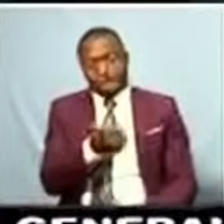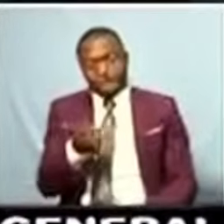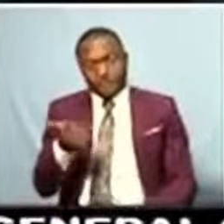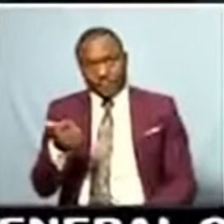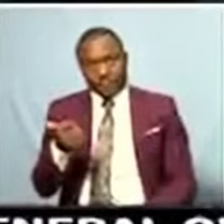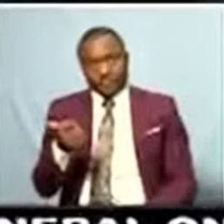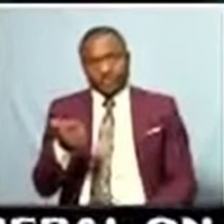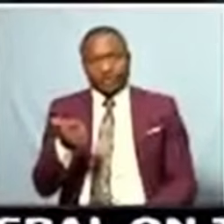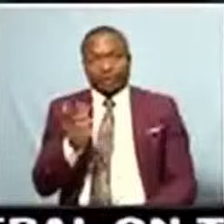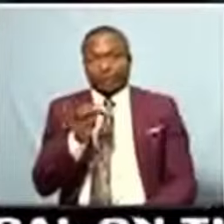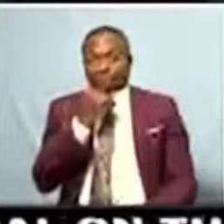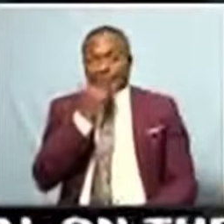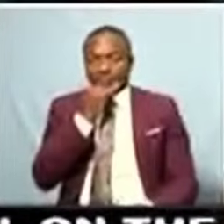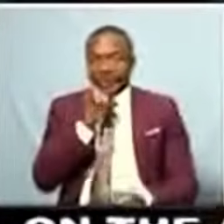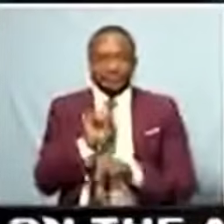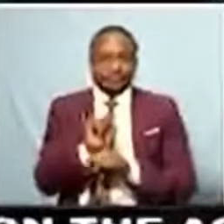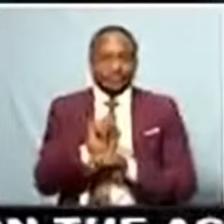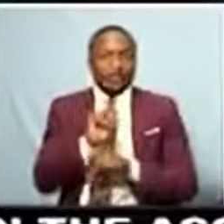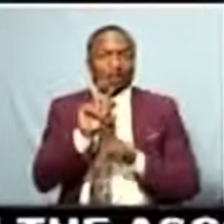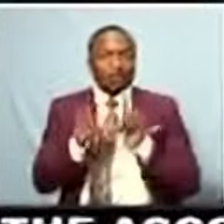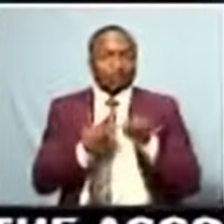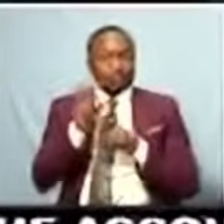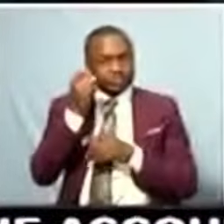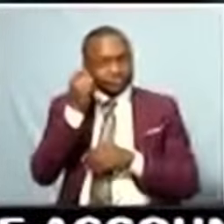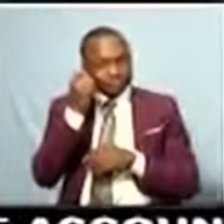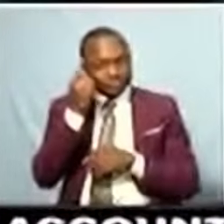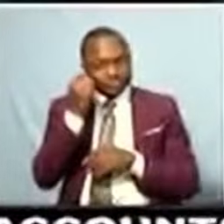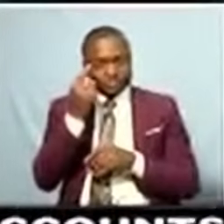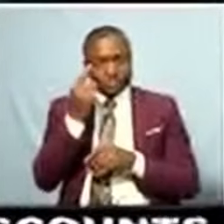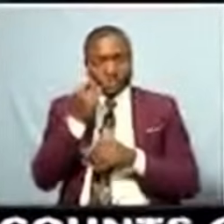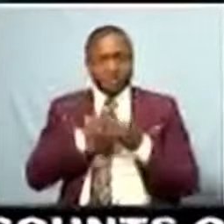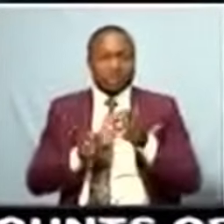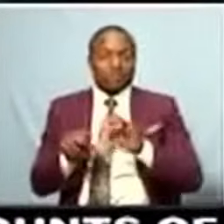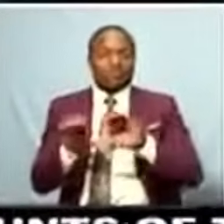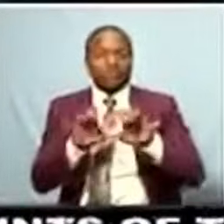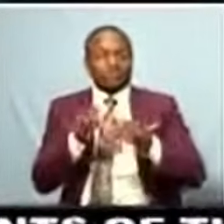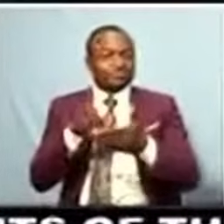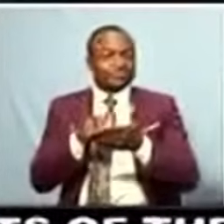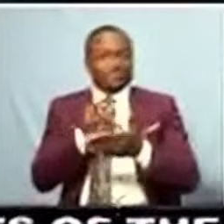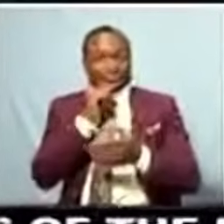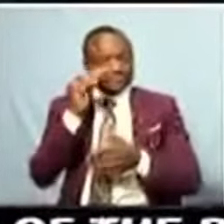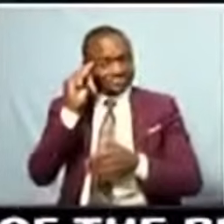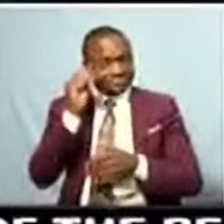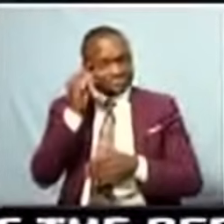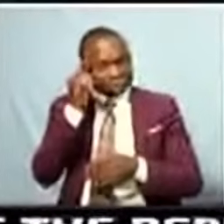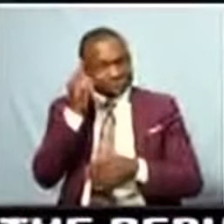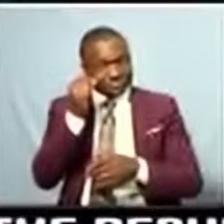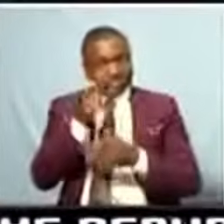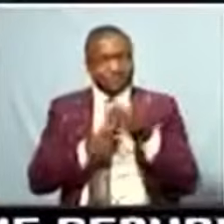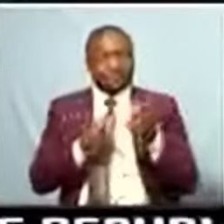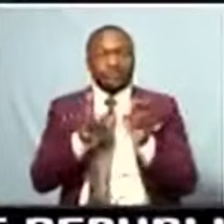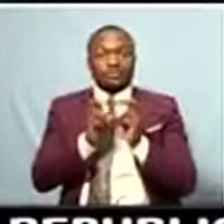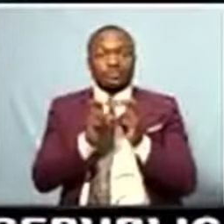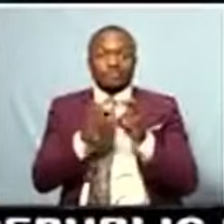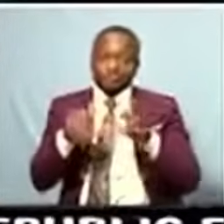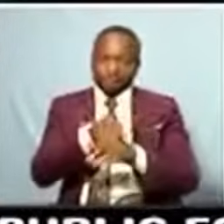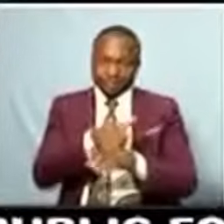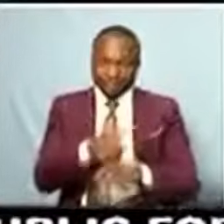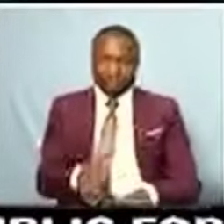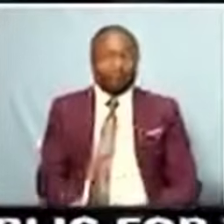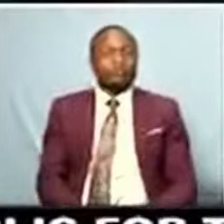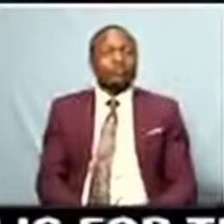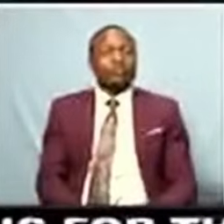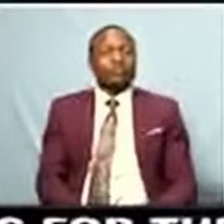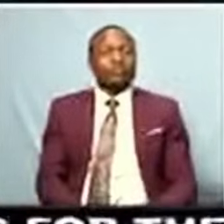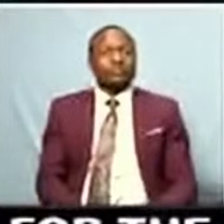any malfunction. It seems people didn't understand what they were doing here. They didn't understand even what the contract included